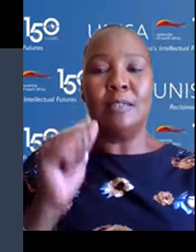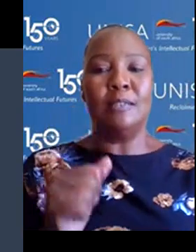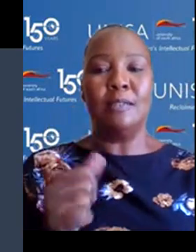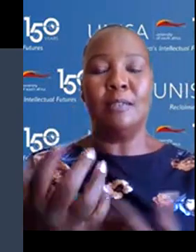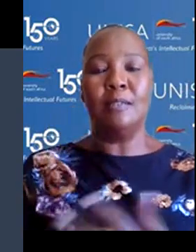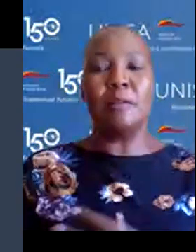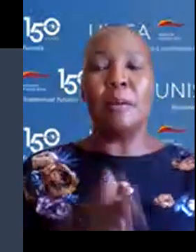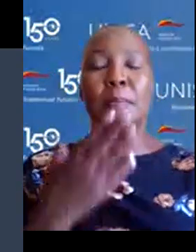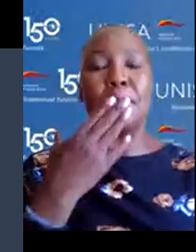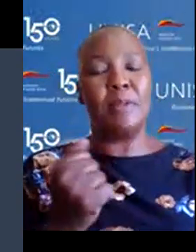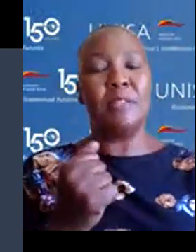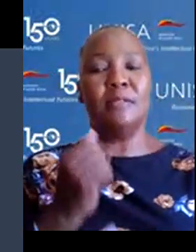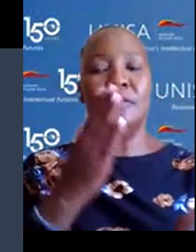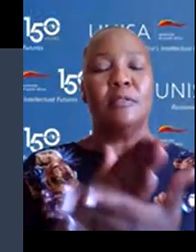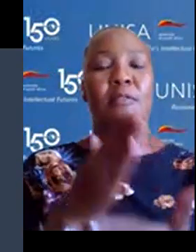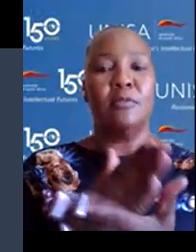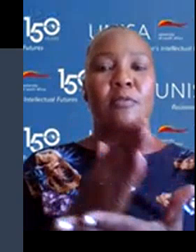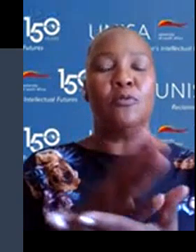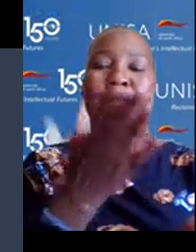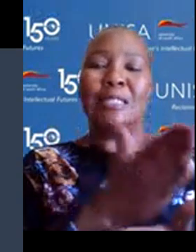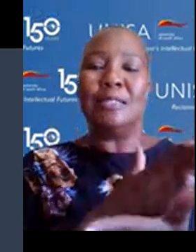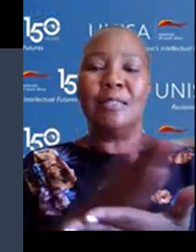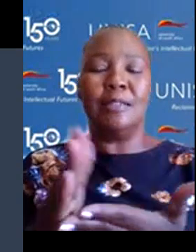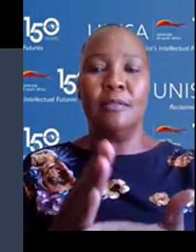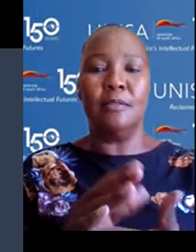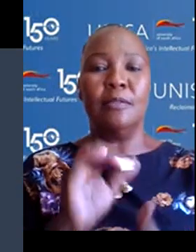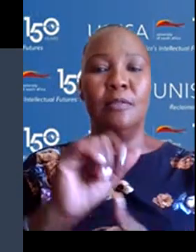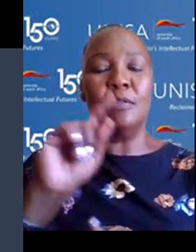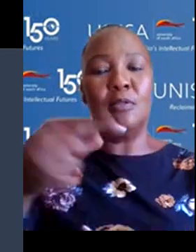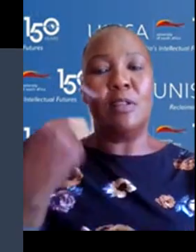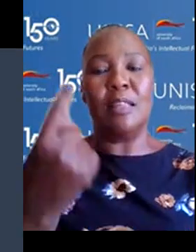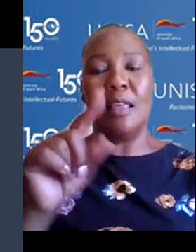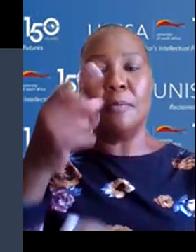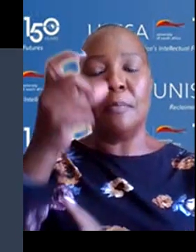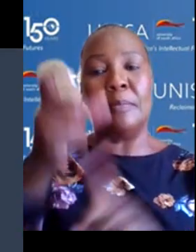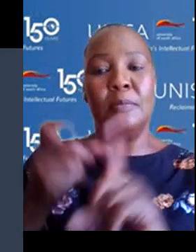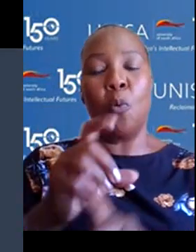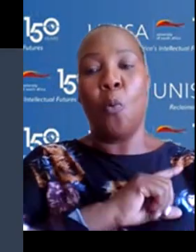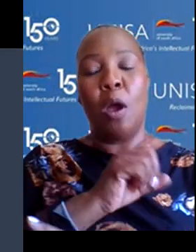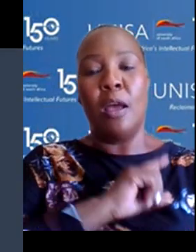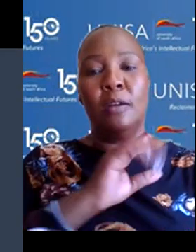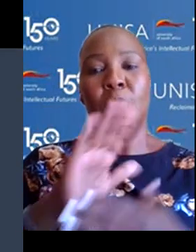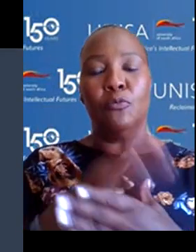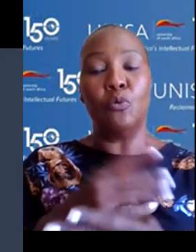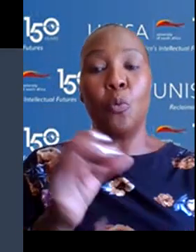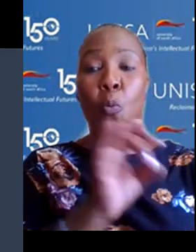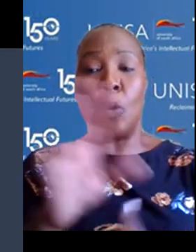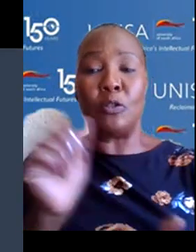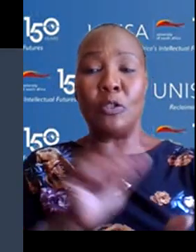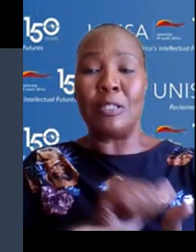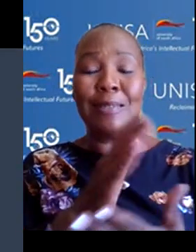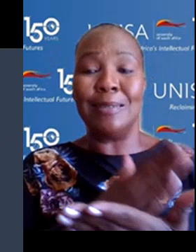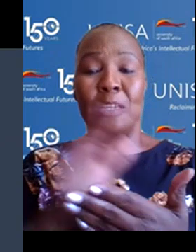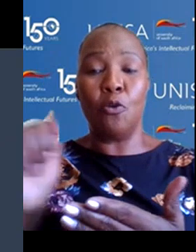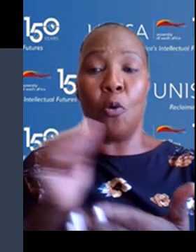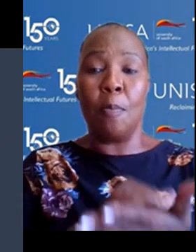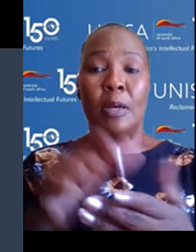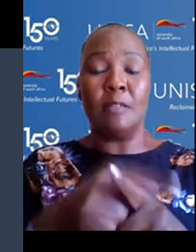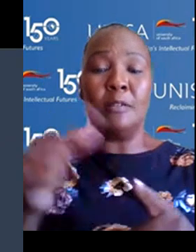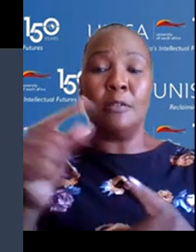not share it with anybody. The reason being, once you share the password, then your access